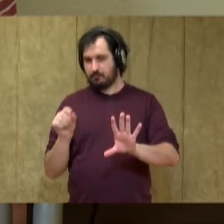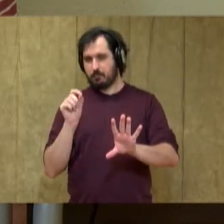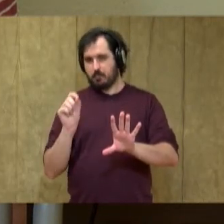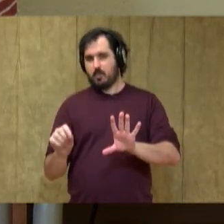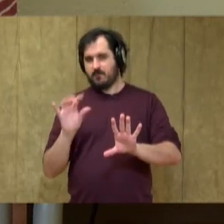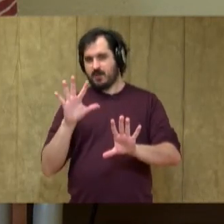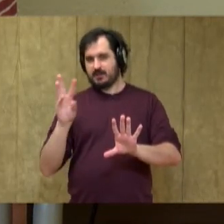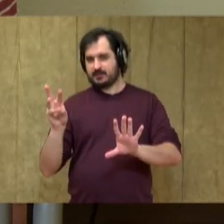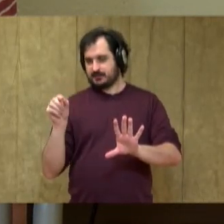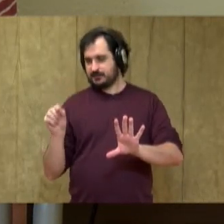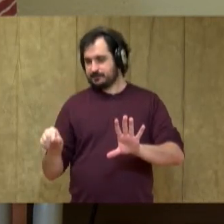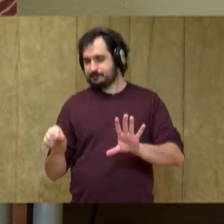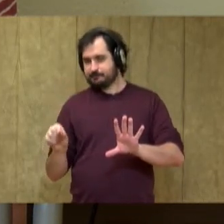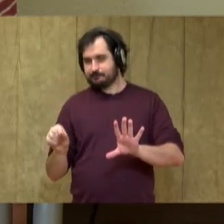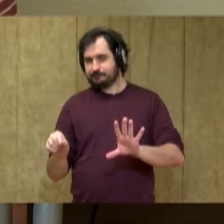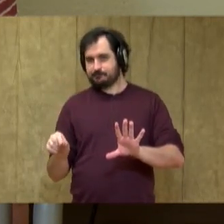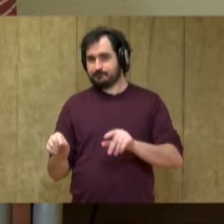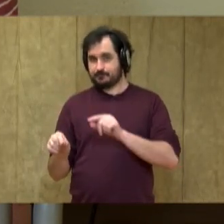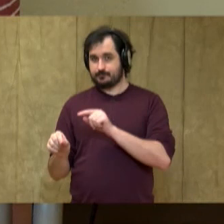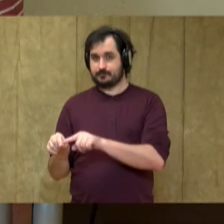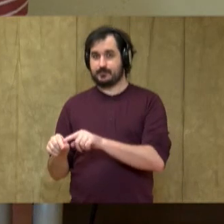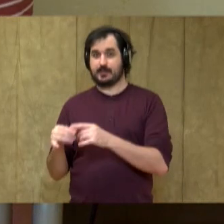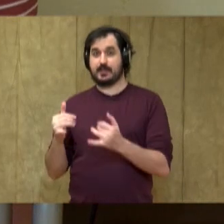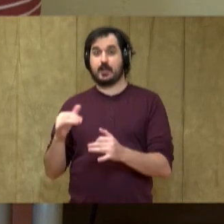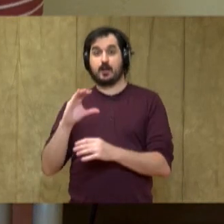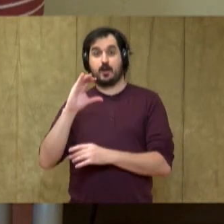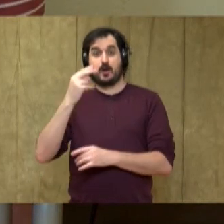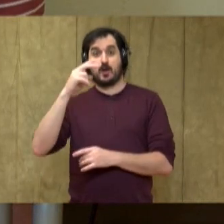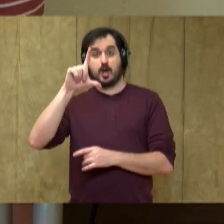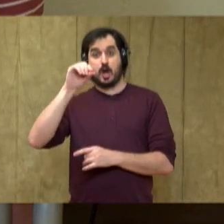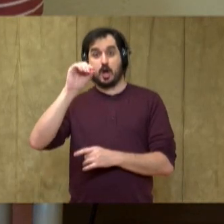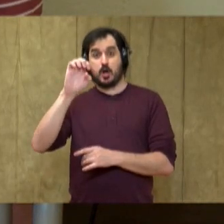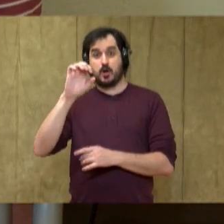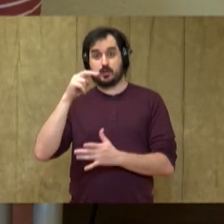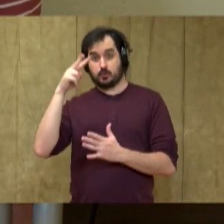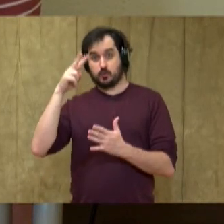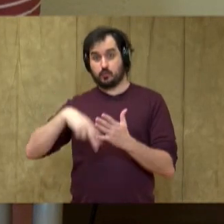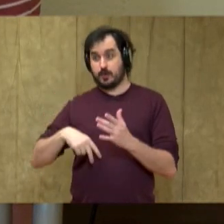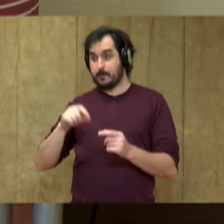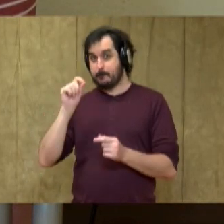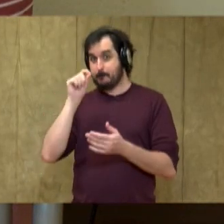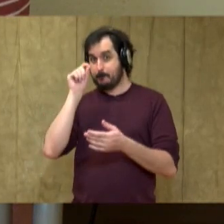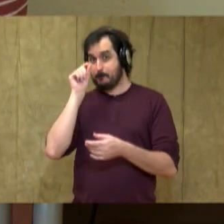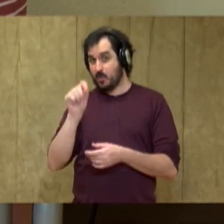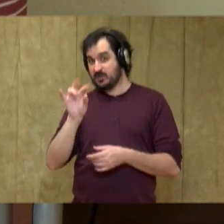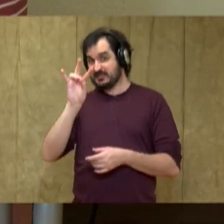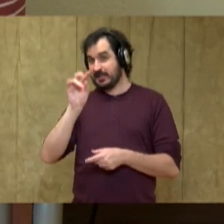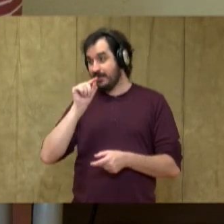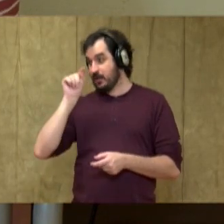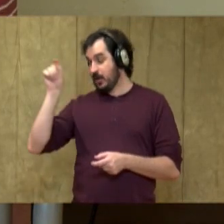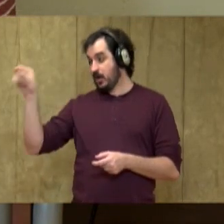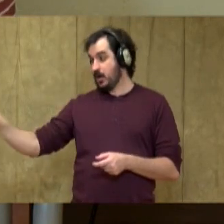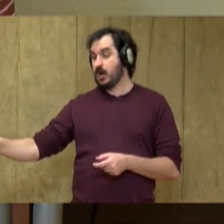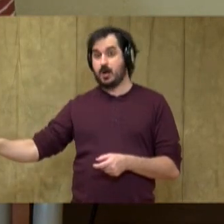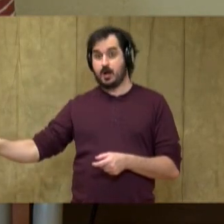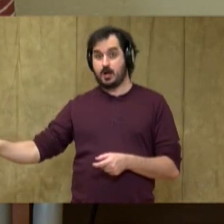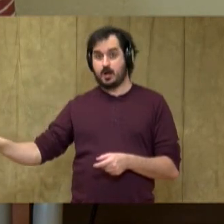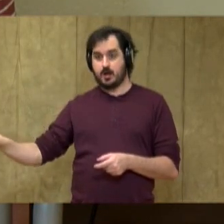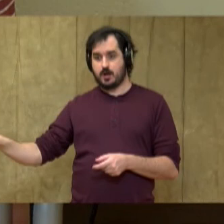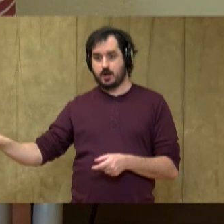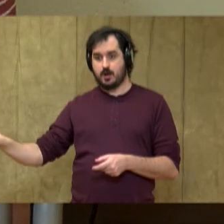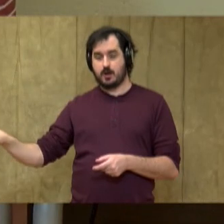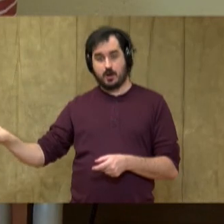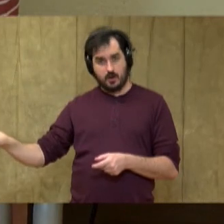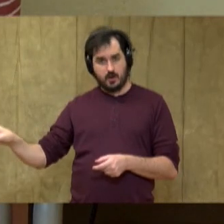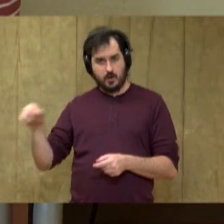hundredths. And then Chloe has read 7/10, so that would be right here. So did Zoe